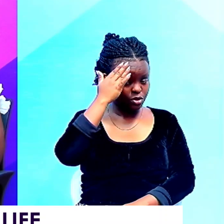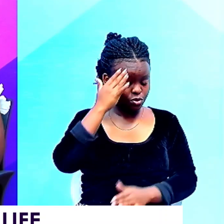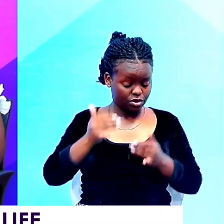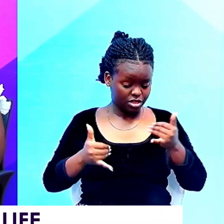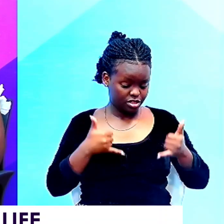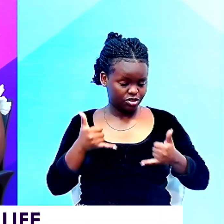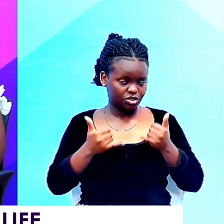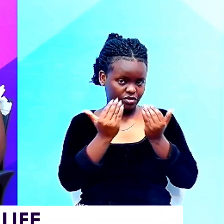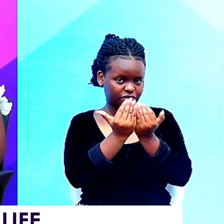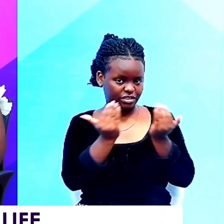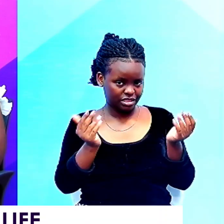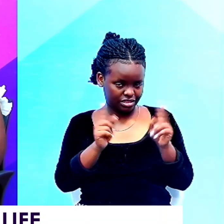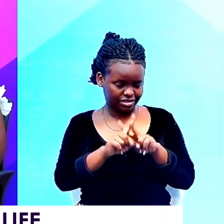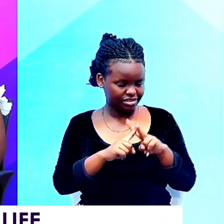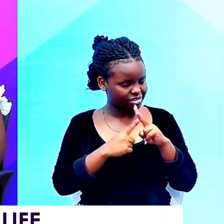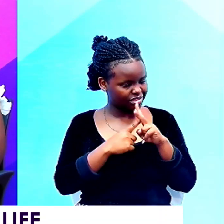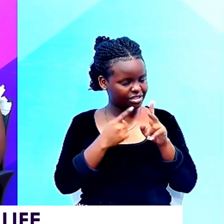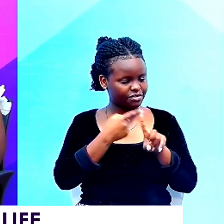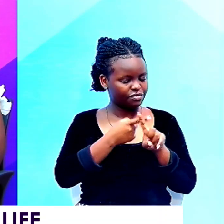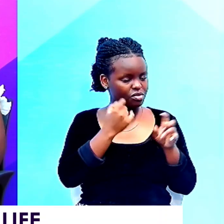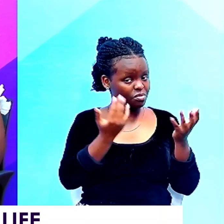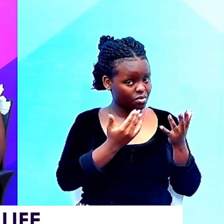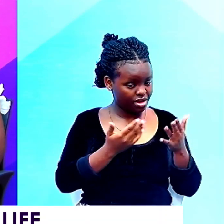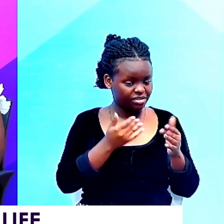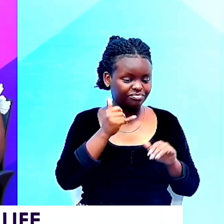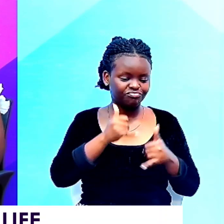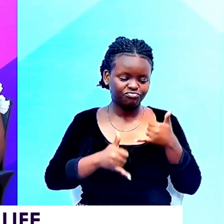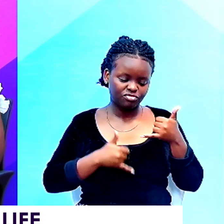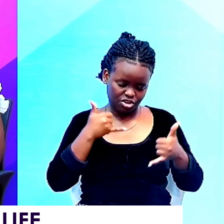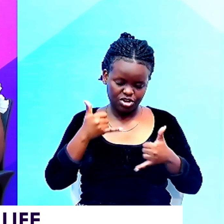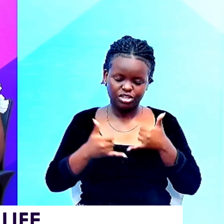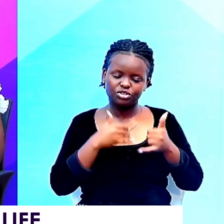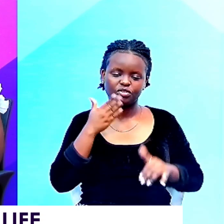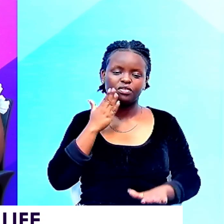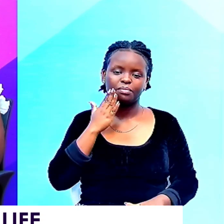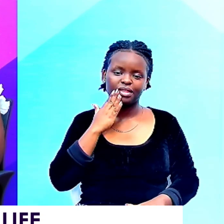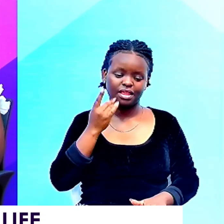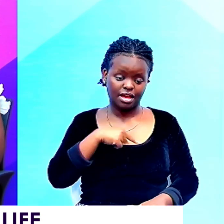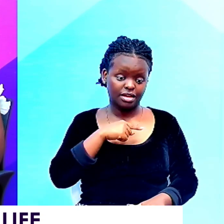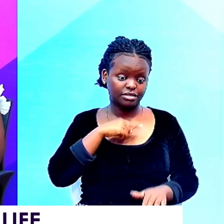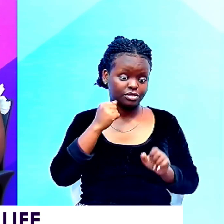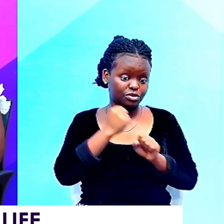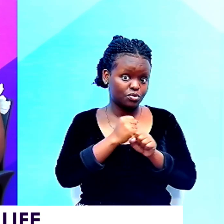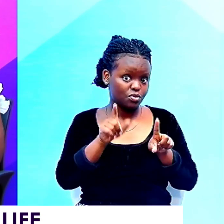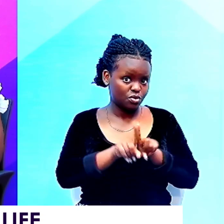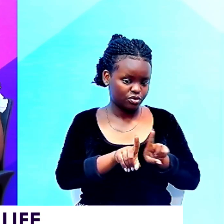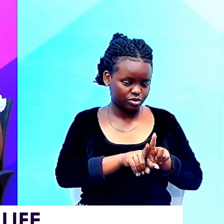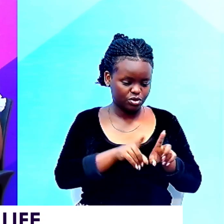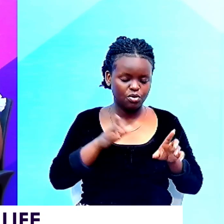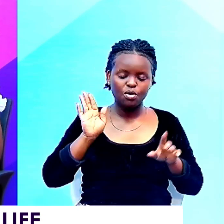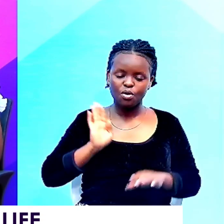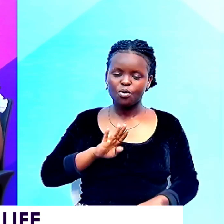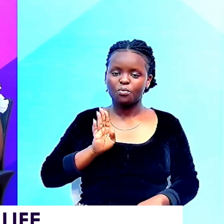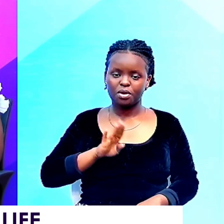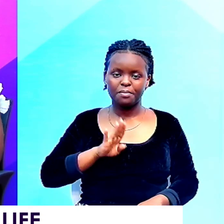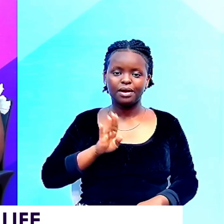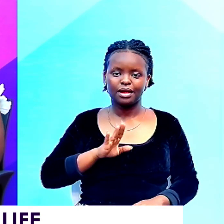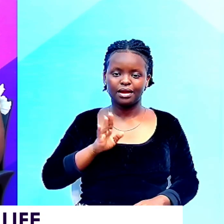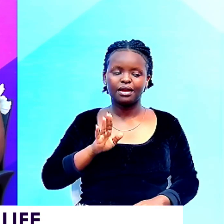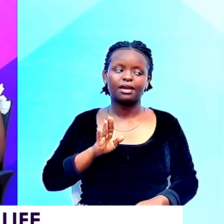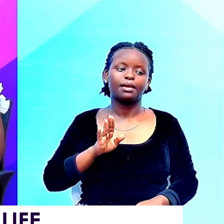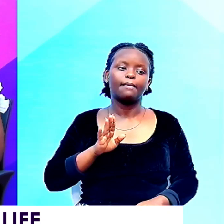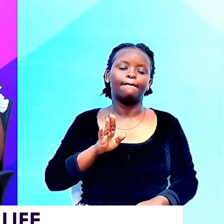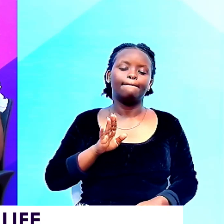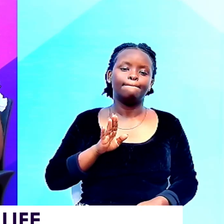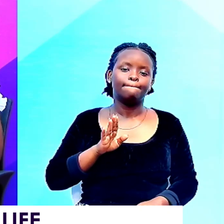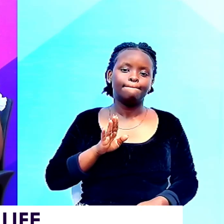child begins from the joy of the mother. So we also do women empowerment. Oh, great. Yes. Great. Back